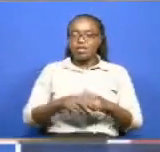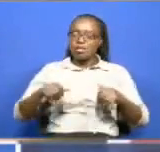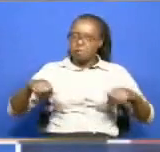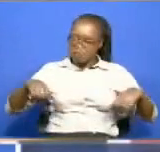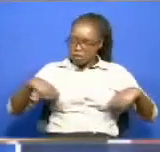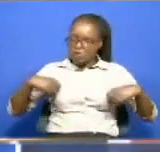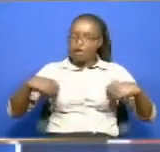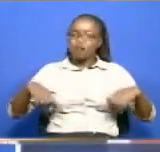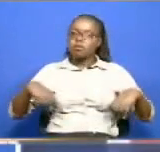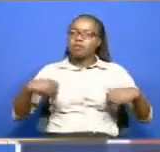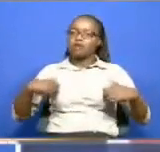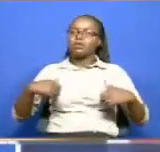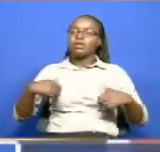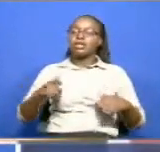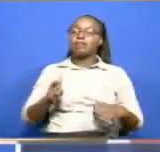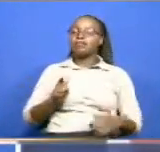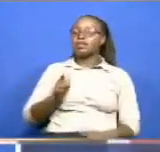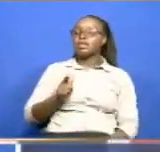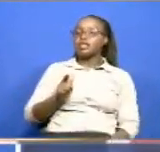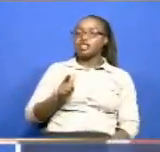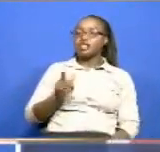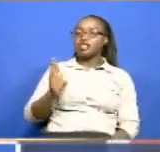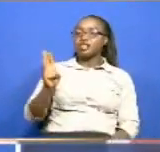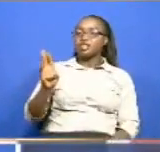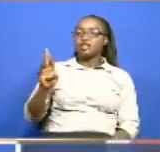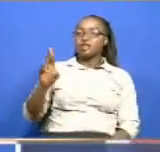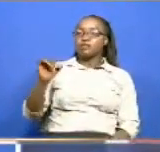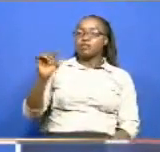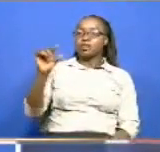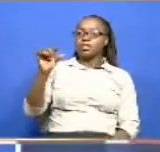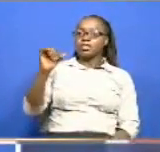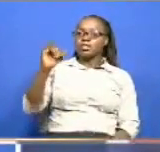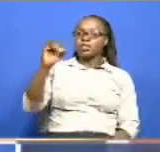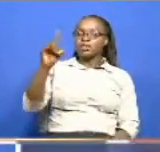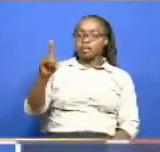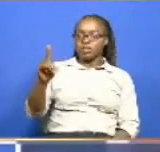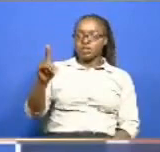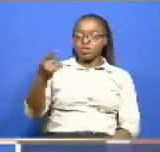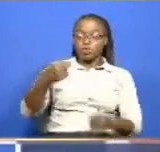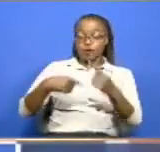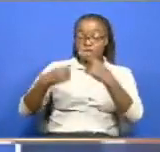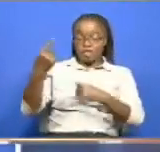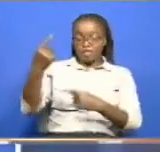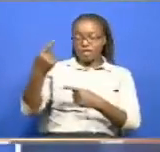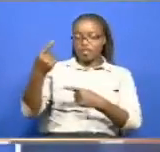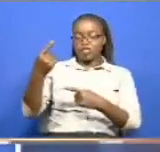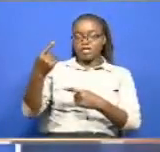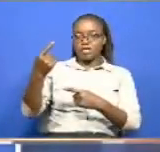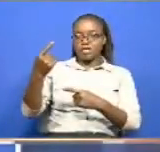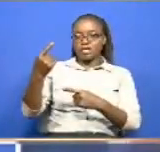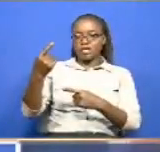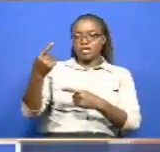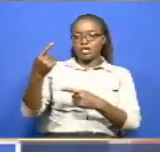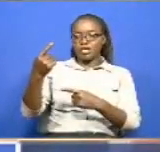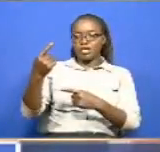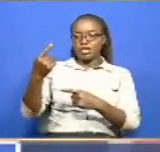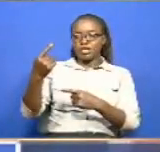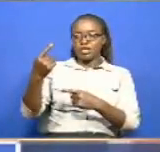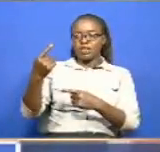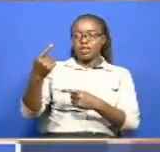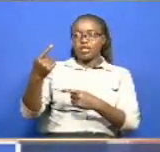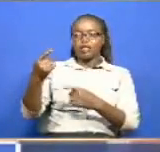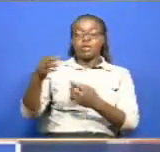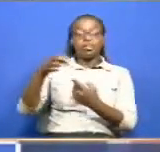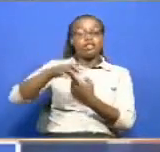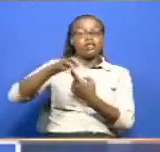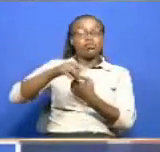Brigid Kosgei for winning and becoming the